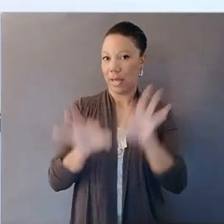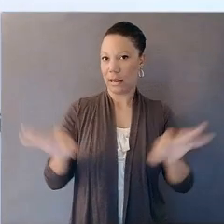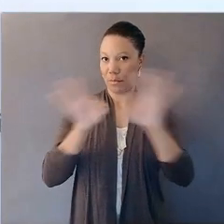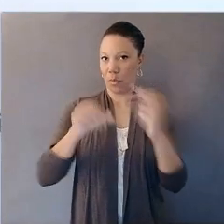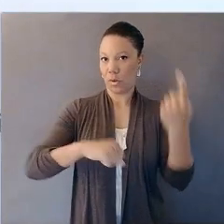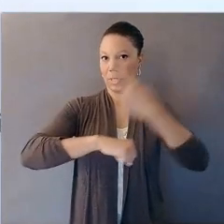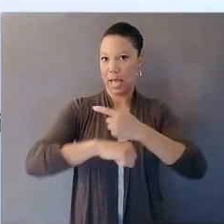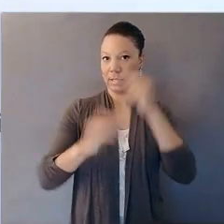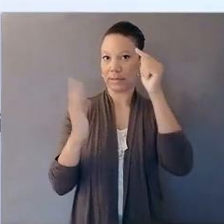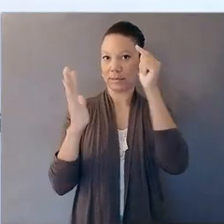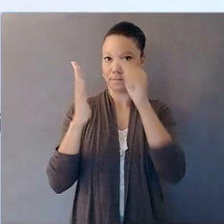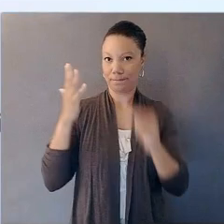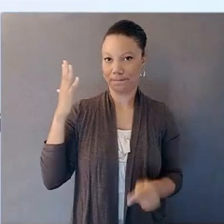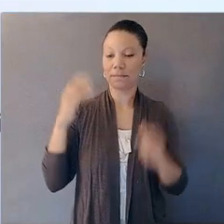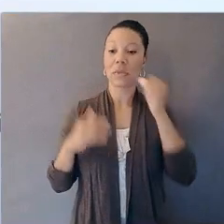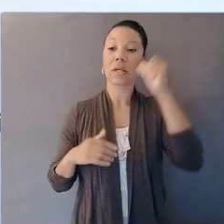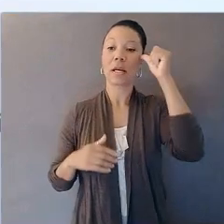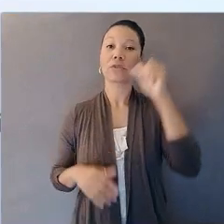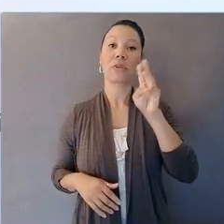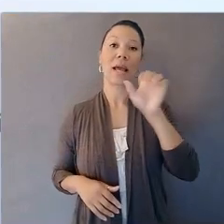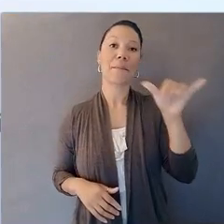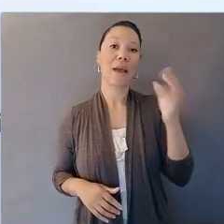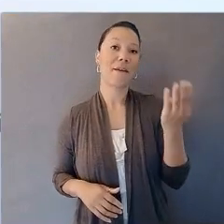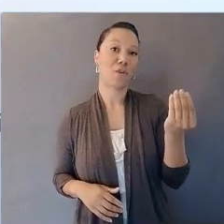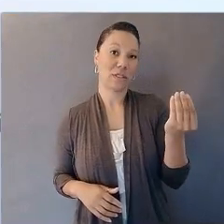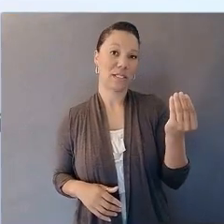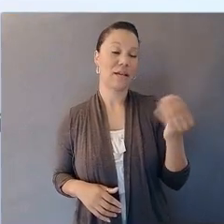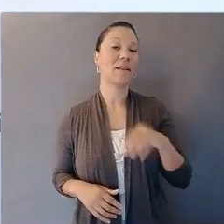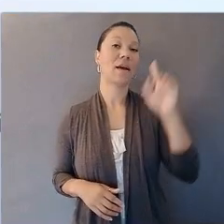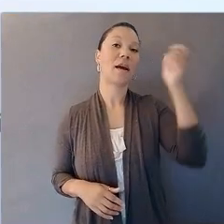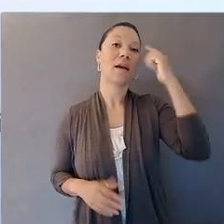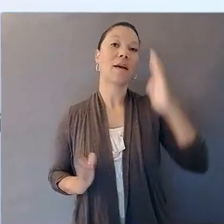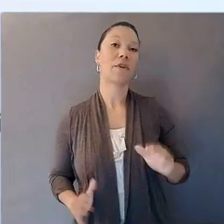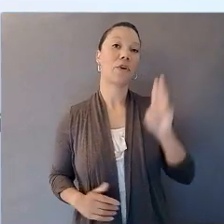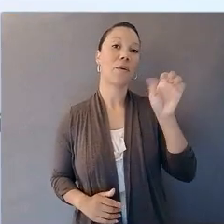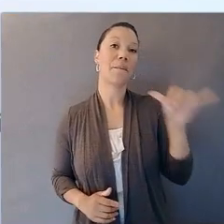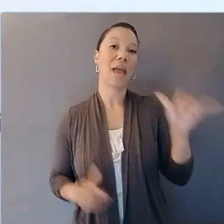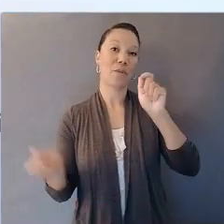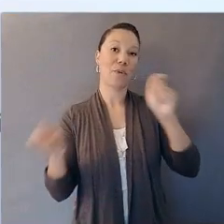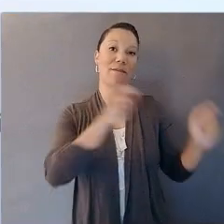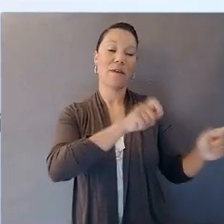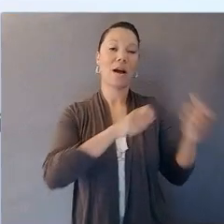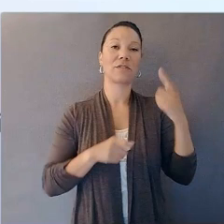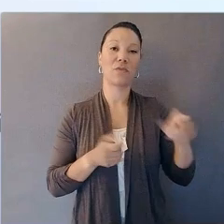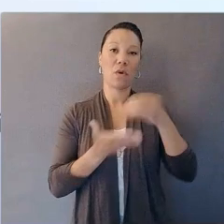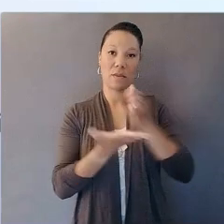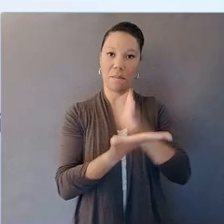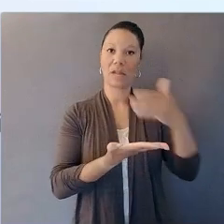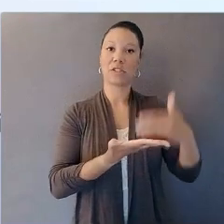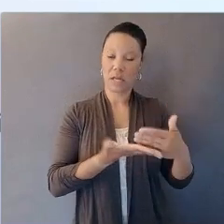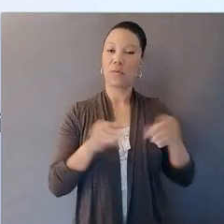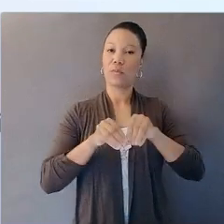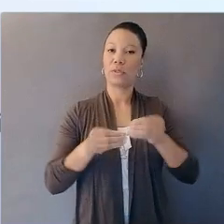right. And yesterday, May 14th, the governor May revise on the state budget was released to the public.